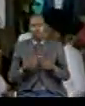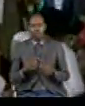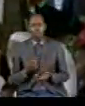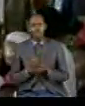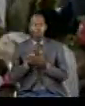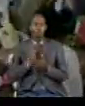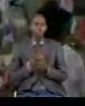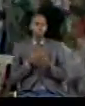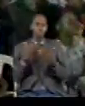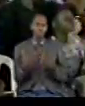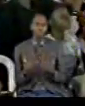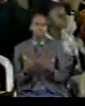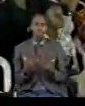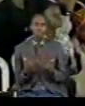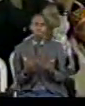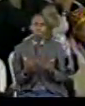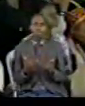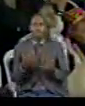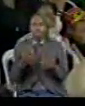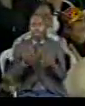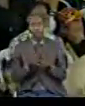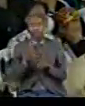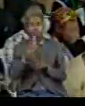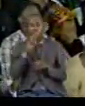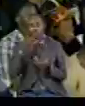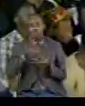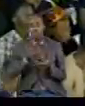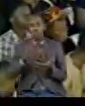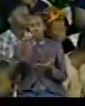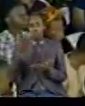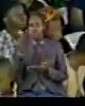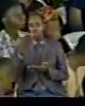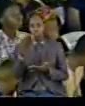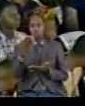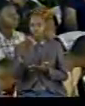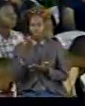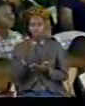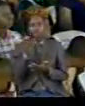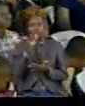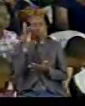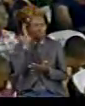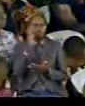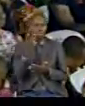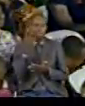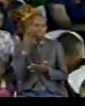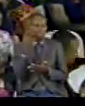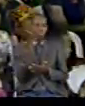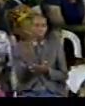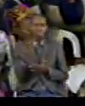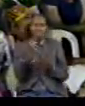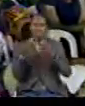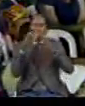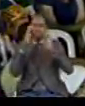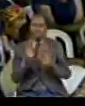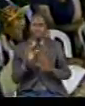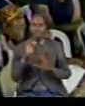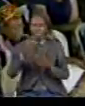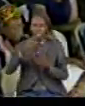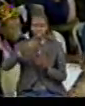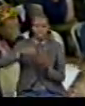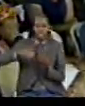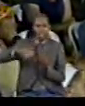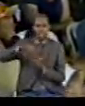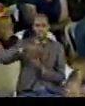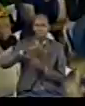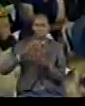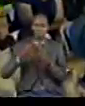Counselors are just by your side, and those counselors are there to help you so that you